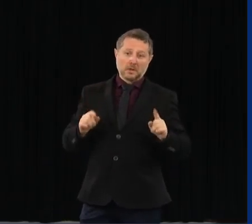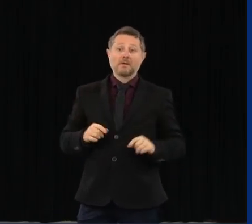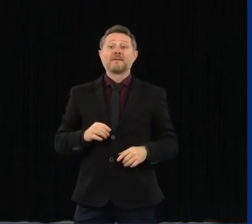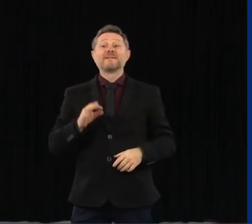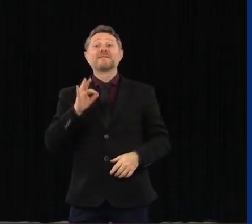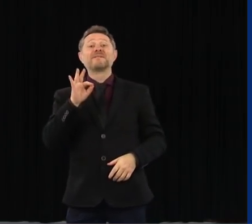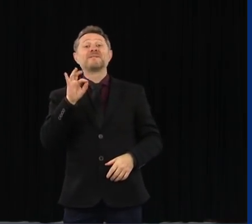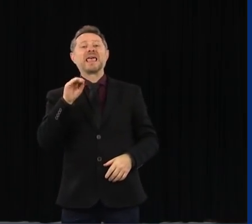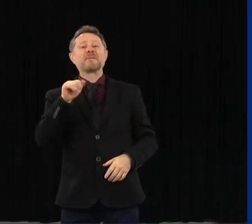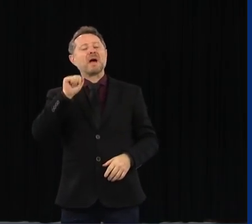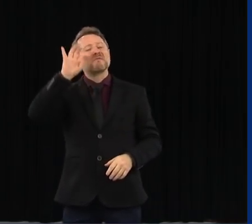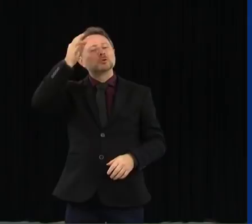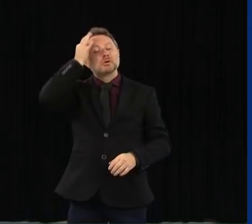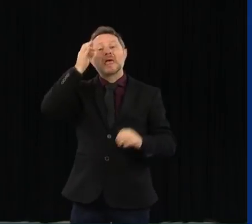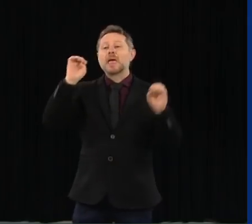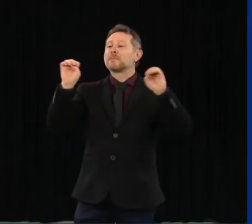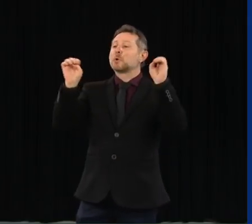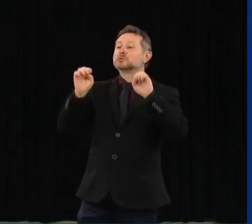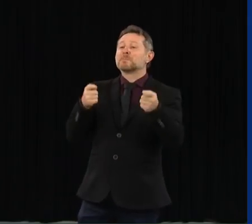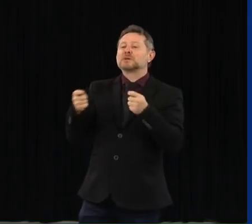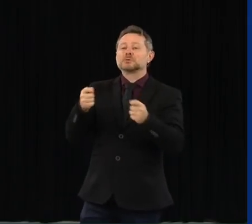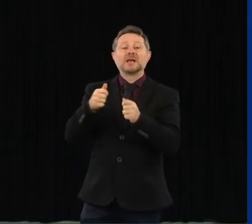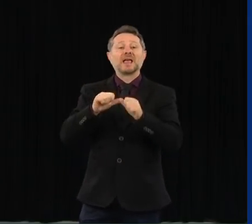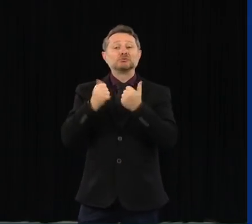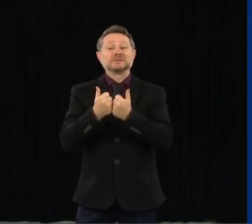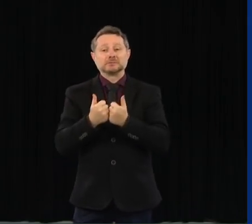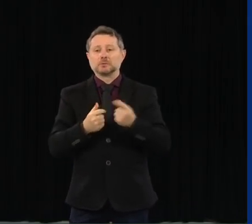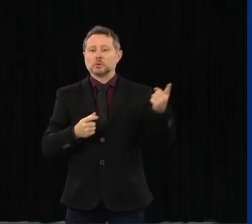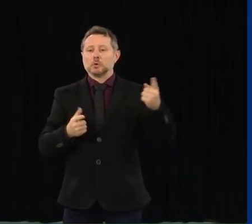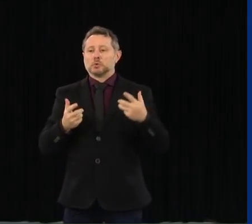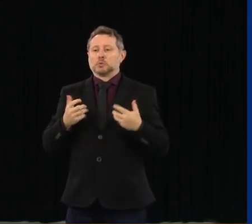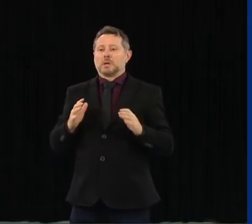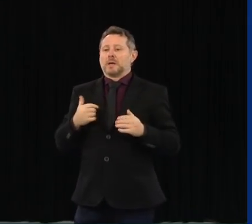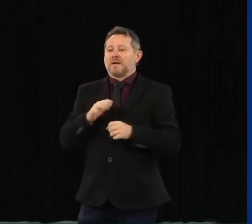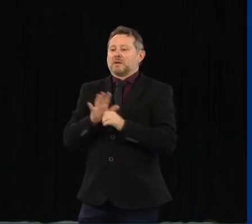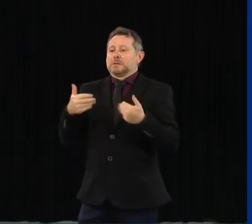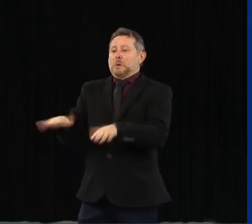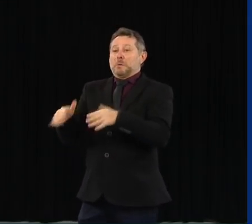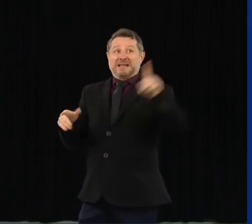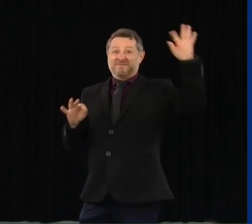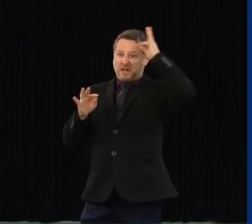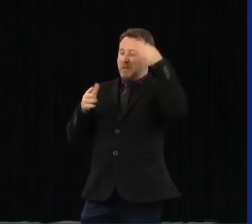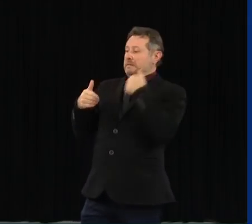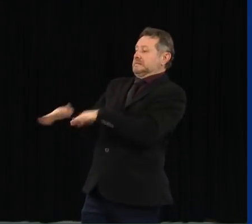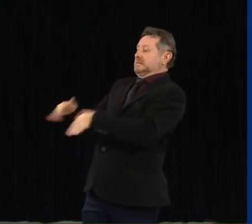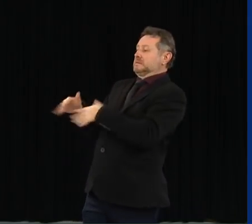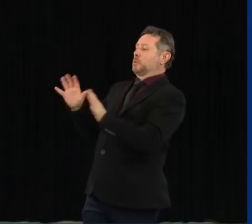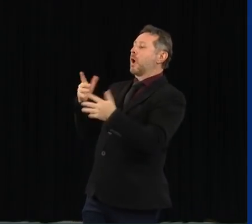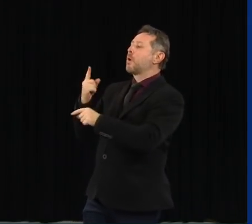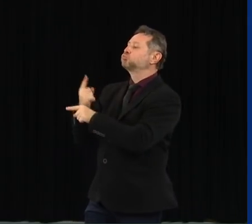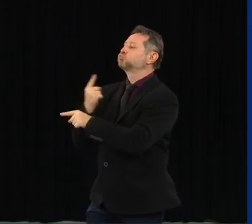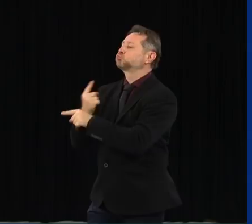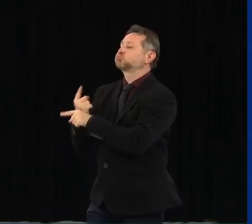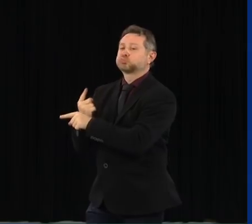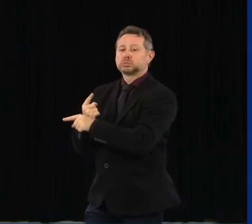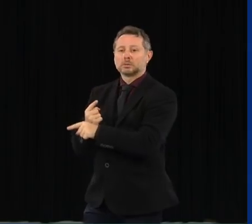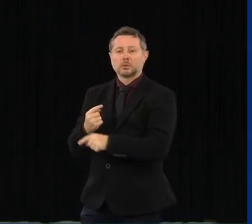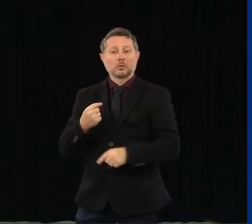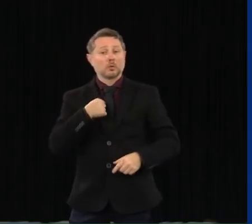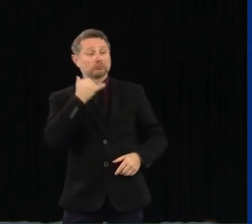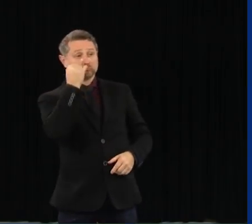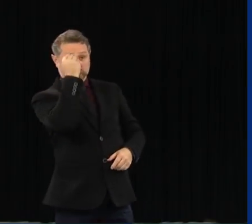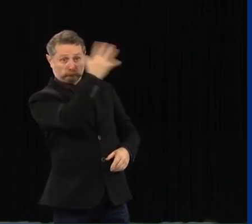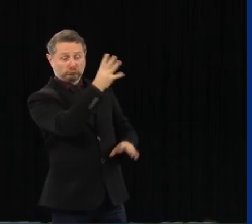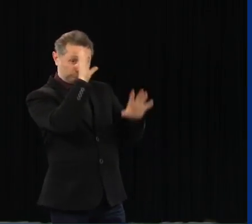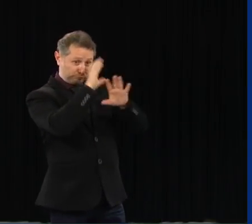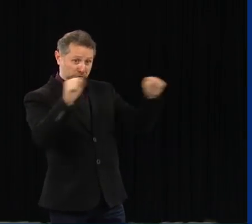that. I called the president. I spoke to him about it yesterday morning. Yesterday afternoon, the president called me